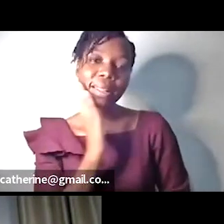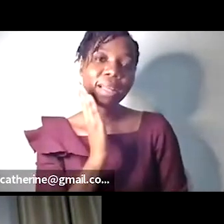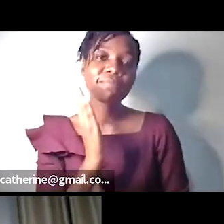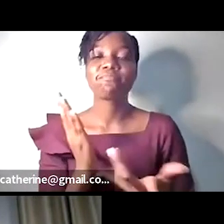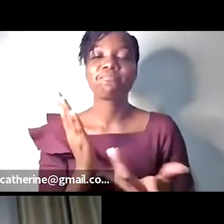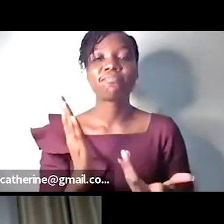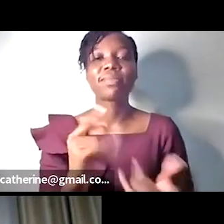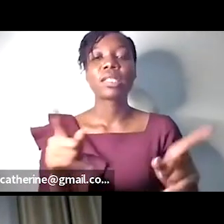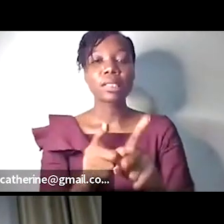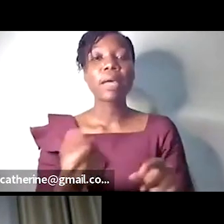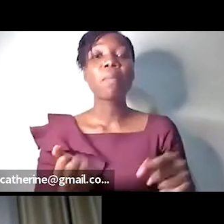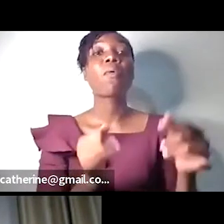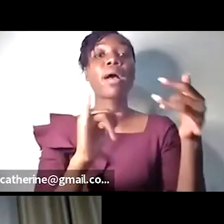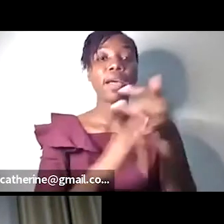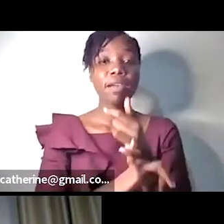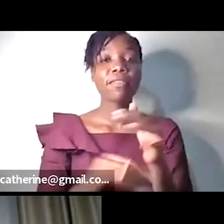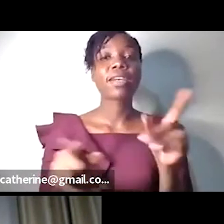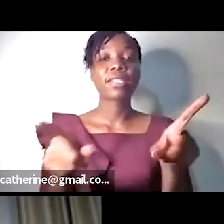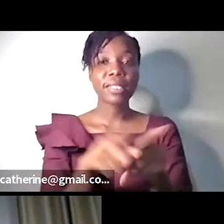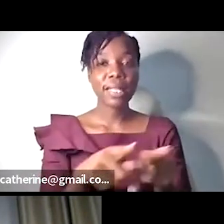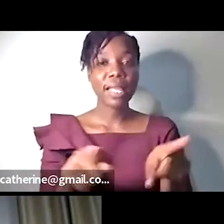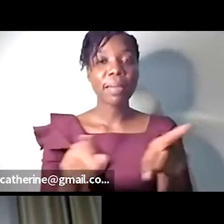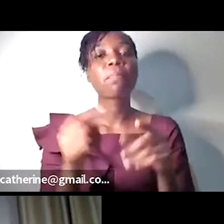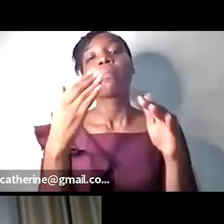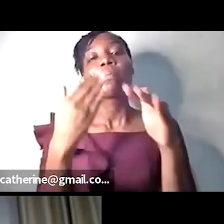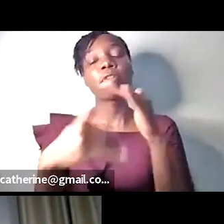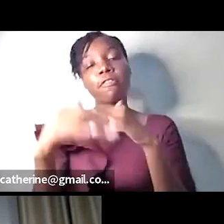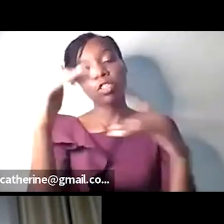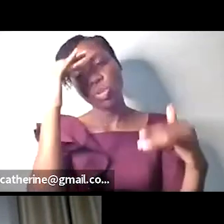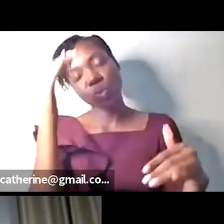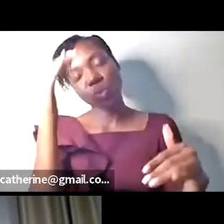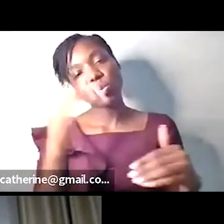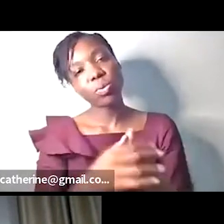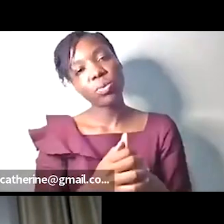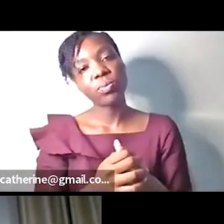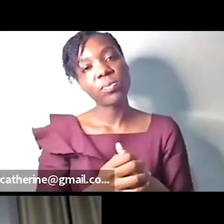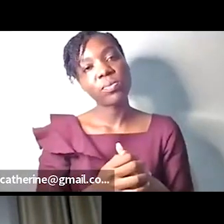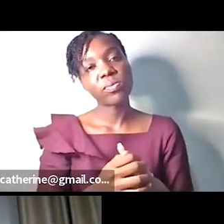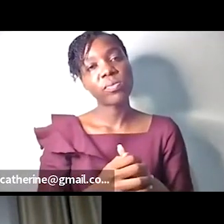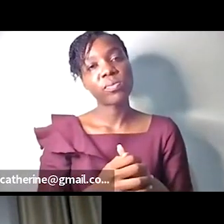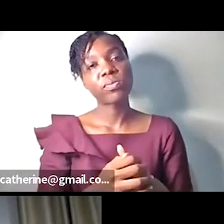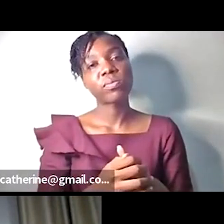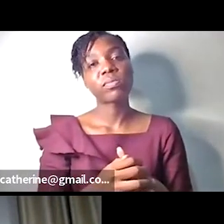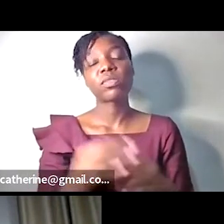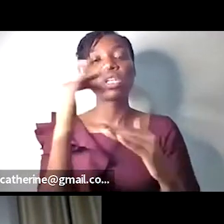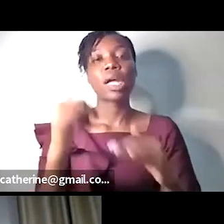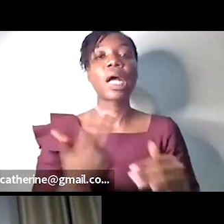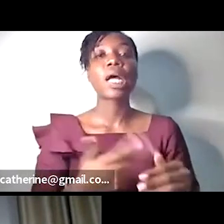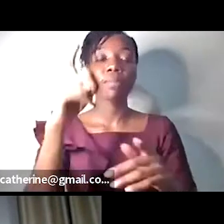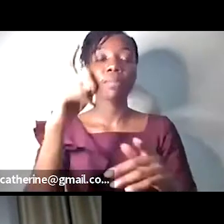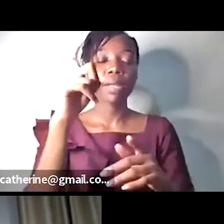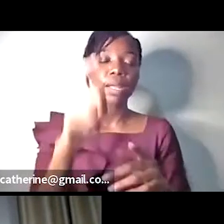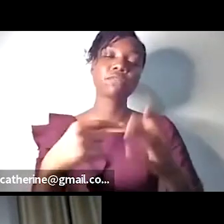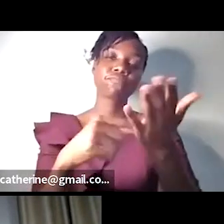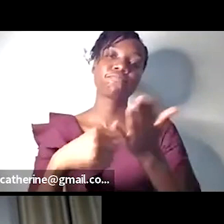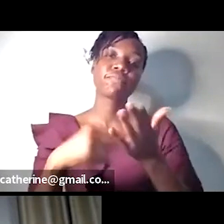as wife, and also professional. We have to discuss about it. So